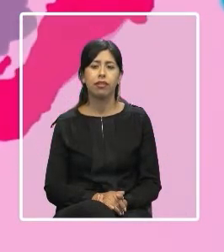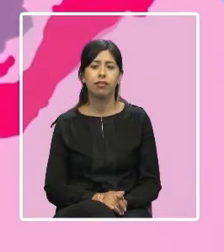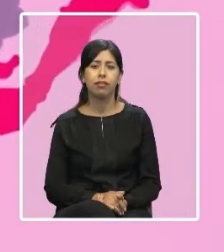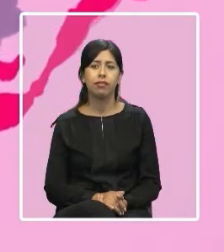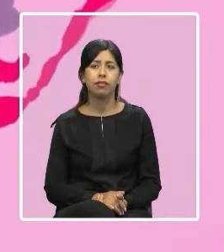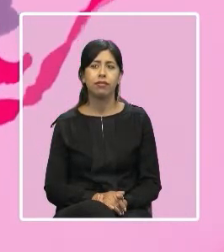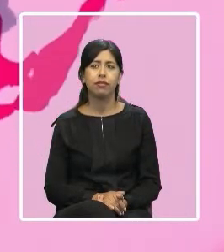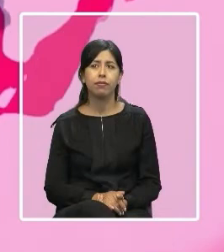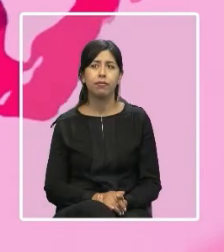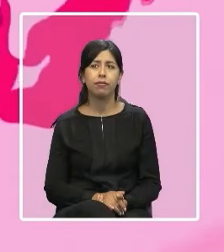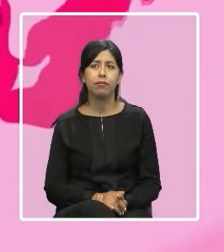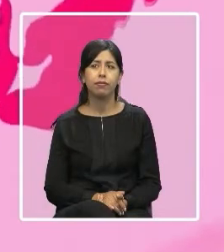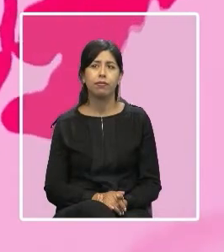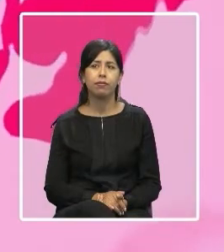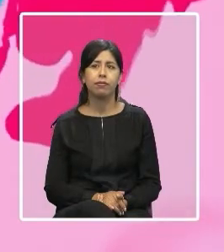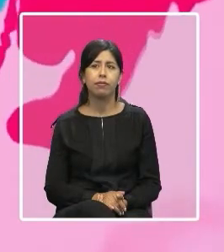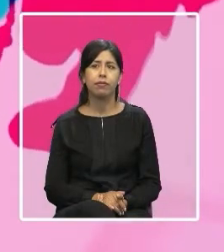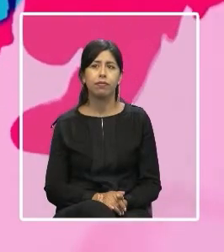term.